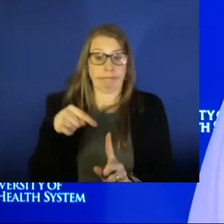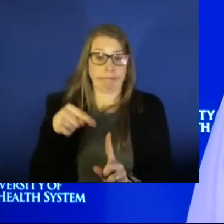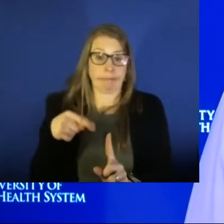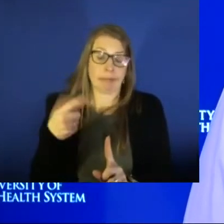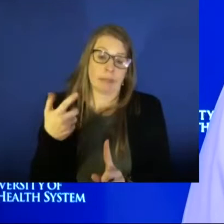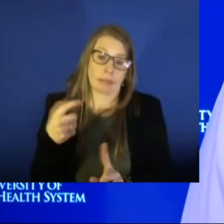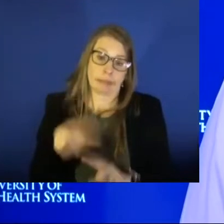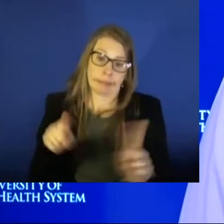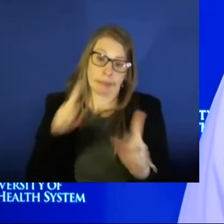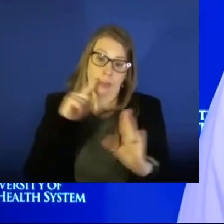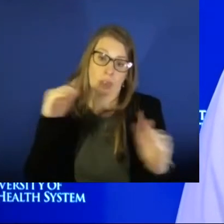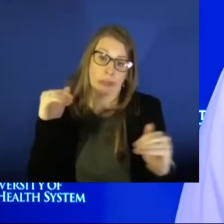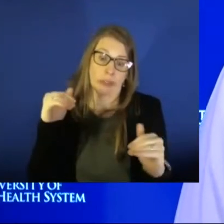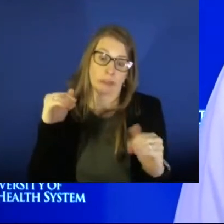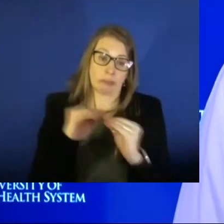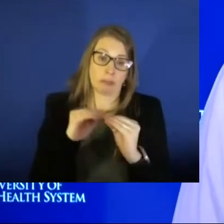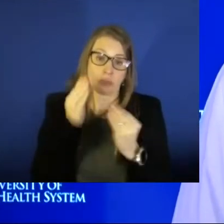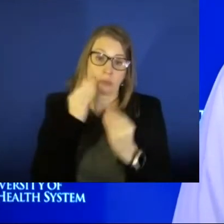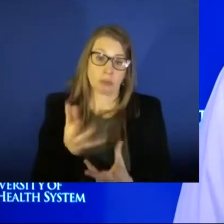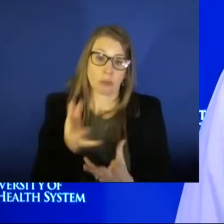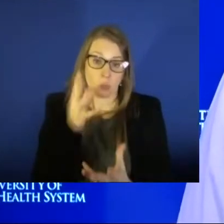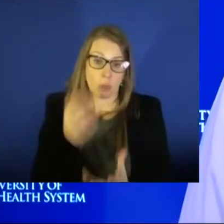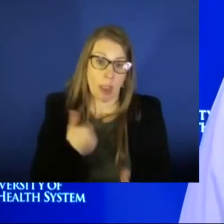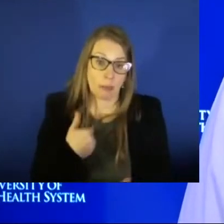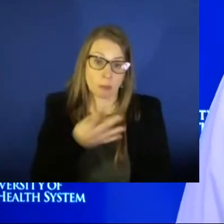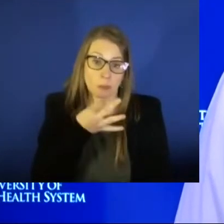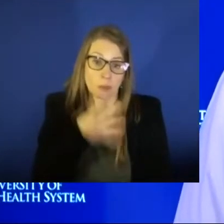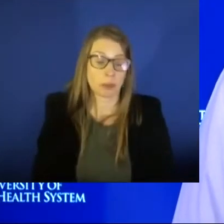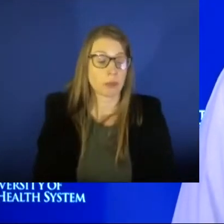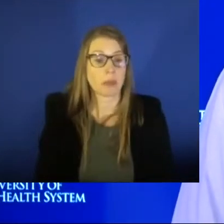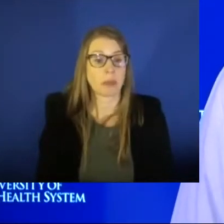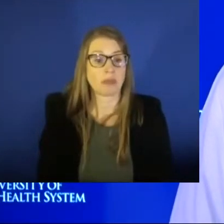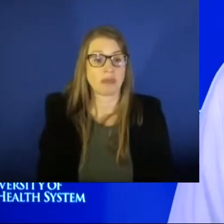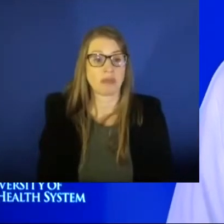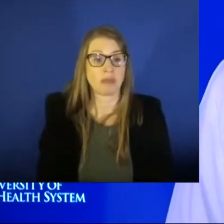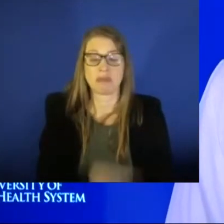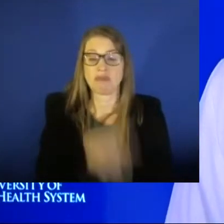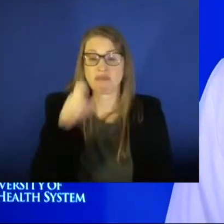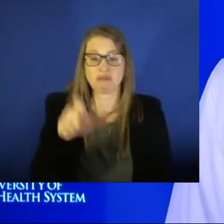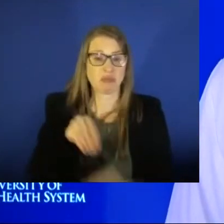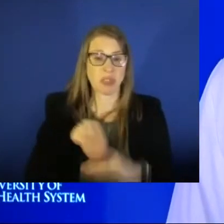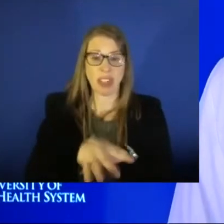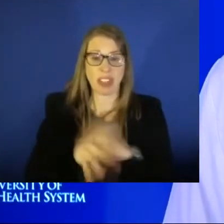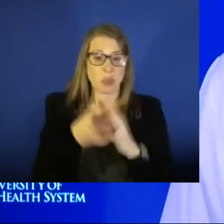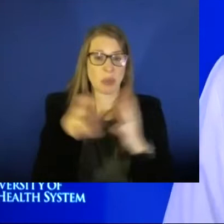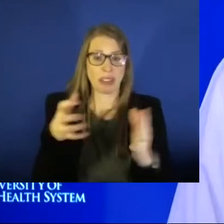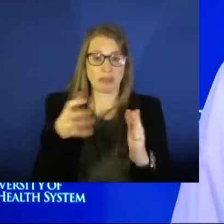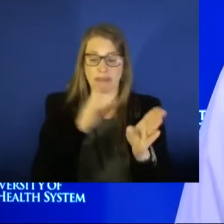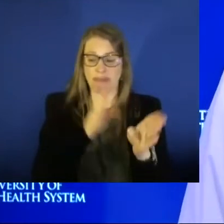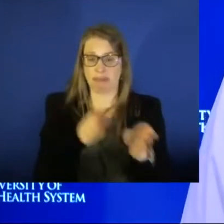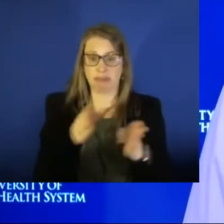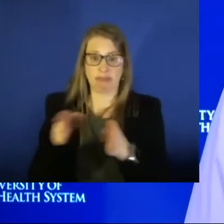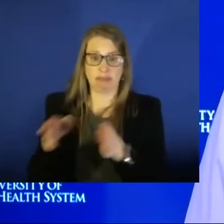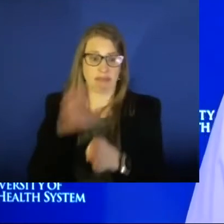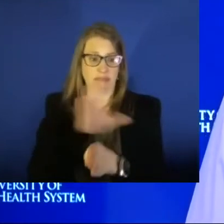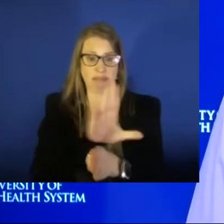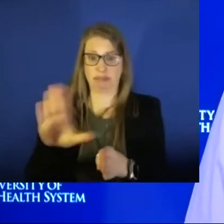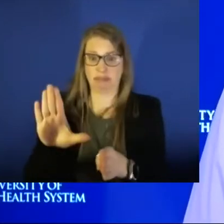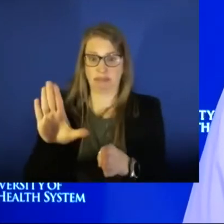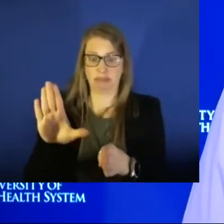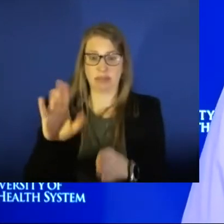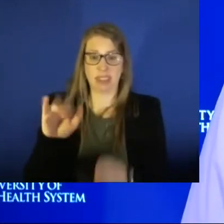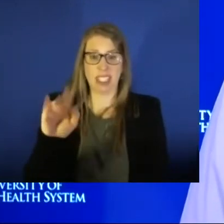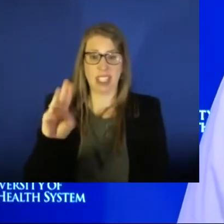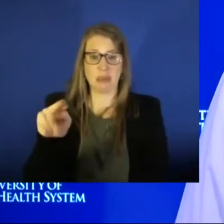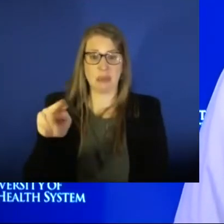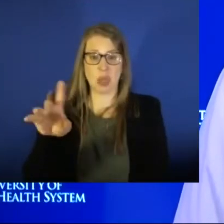there will be some more information about it. But overall, it really shouldn't affect too much one's individual immunity towards those